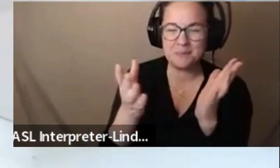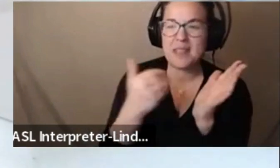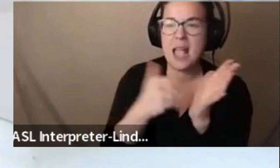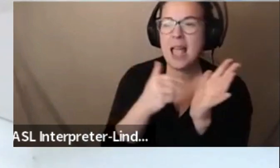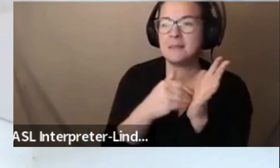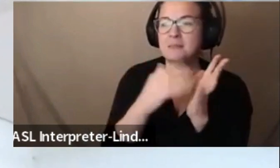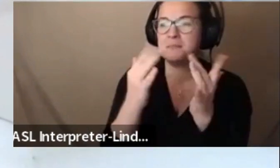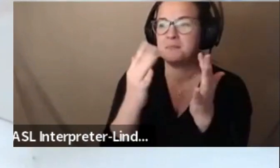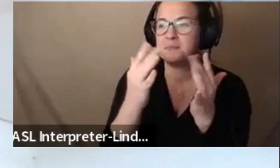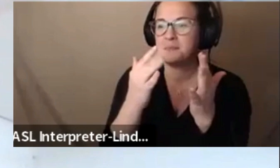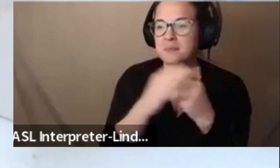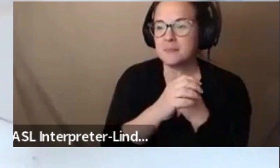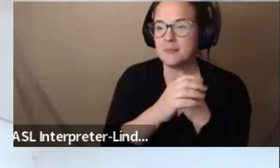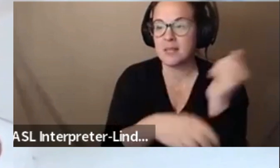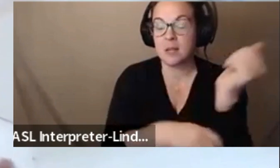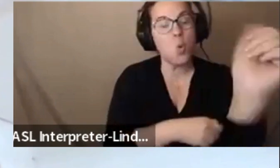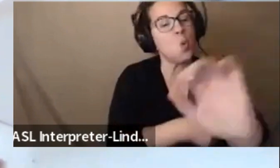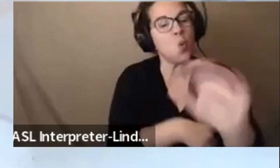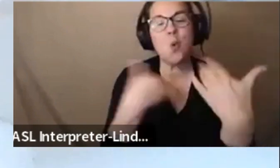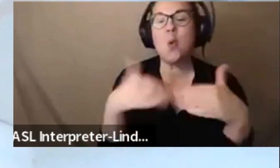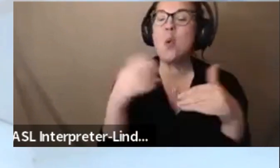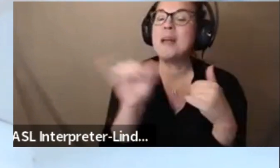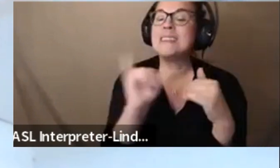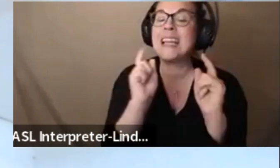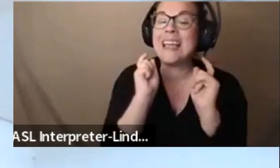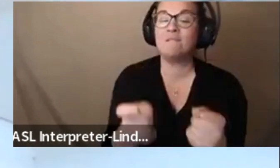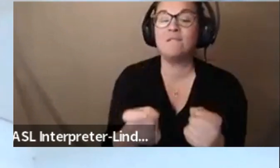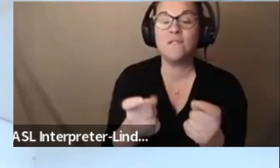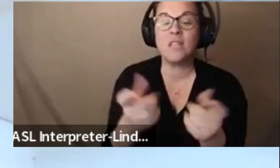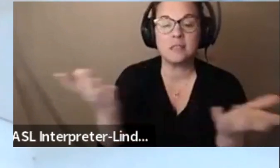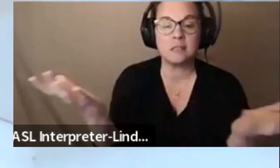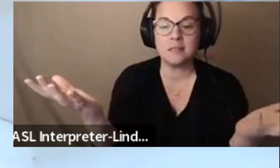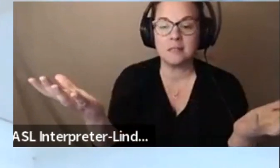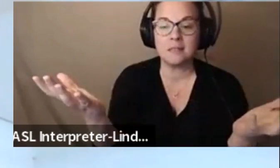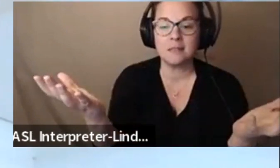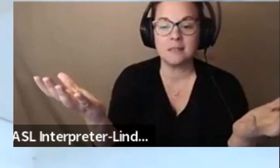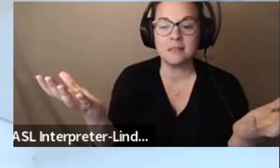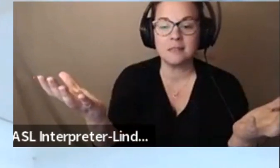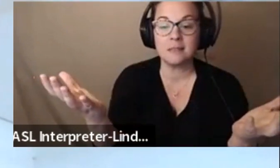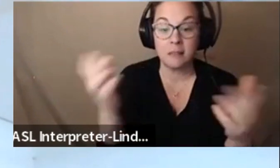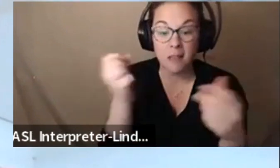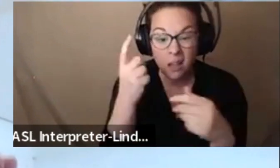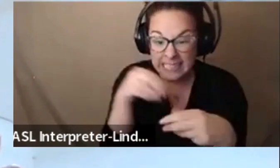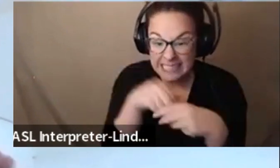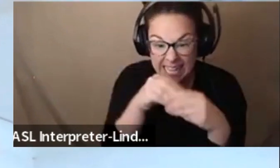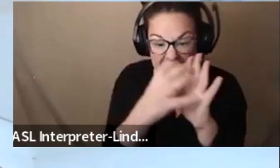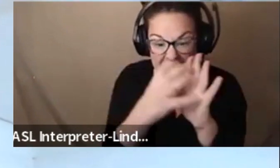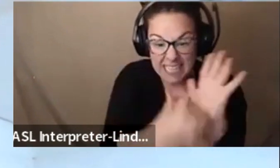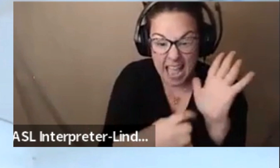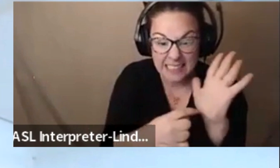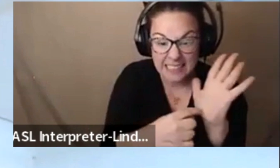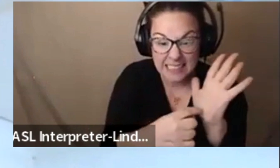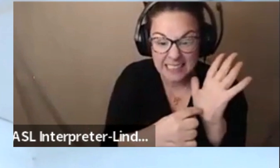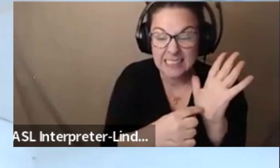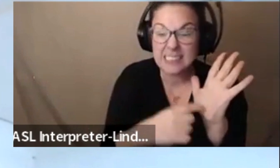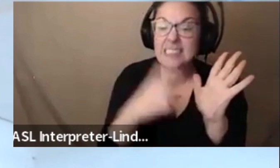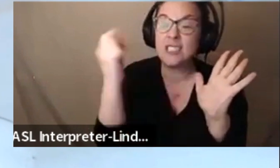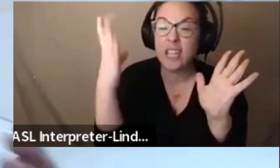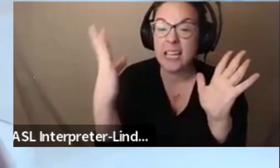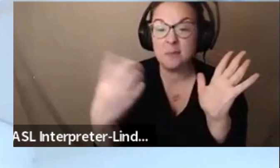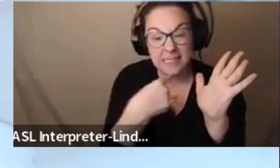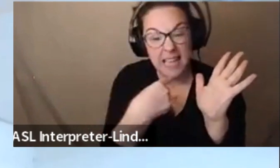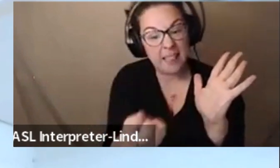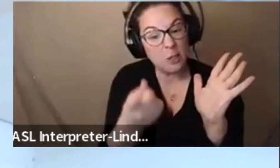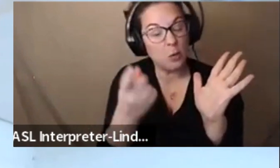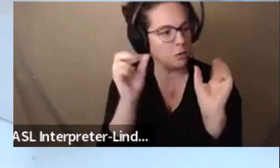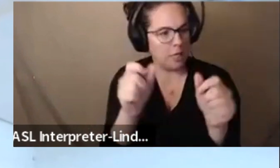Do you see what I mean? And again, I think that's why I see it as such a gift, because even within the text, he's